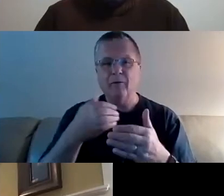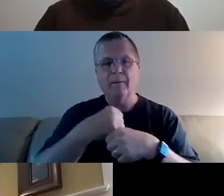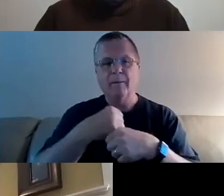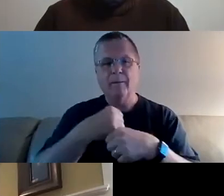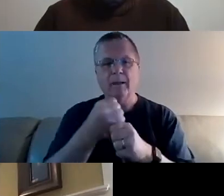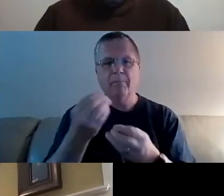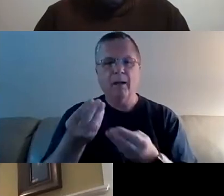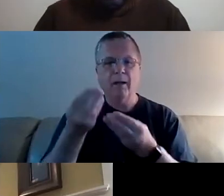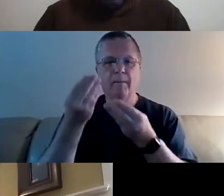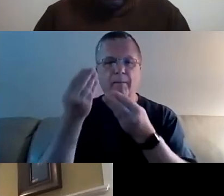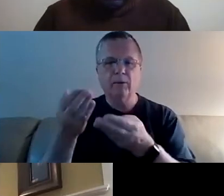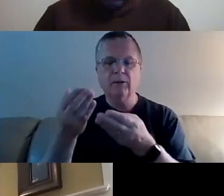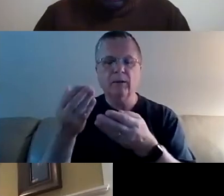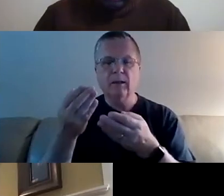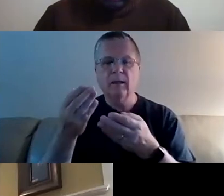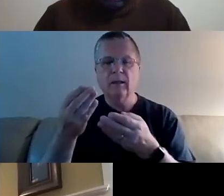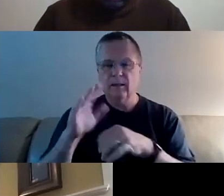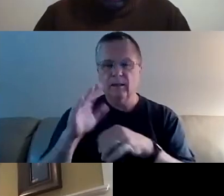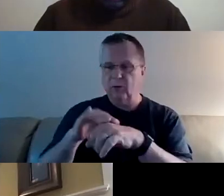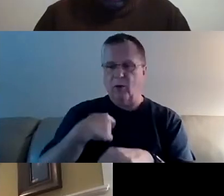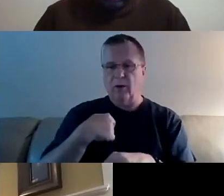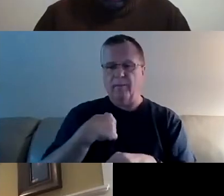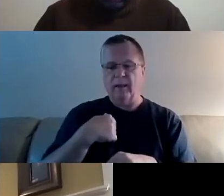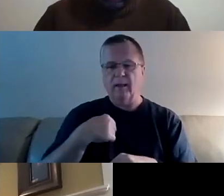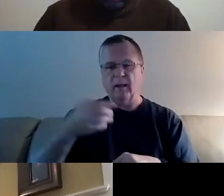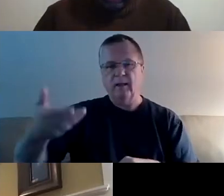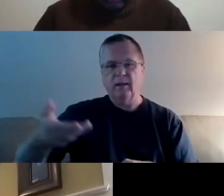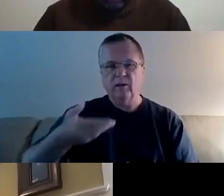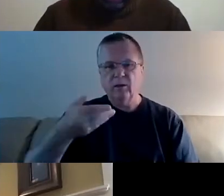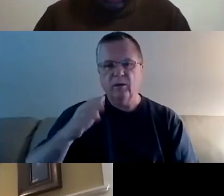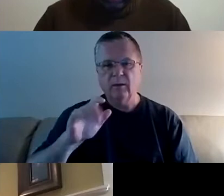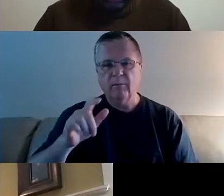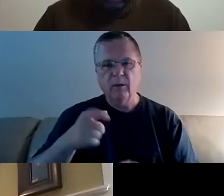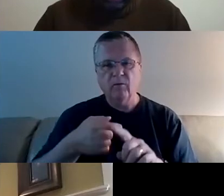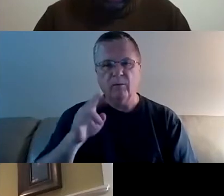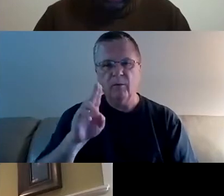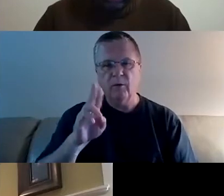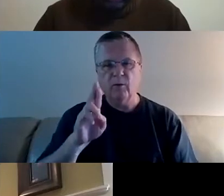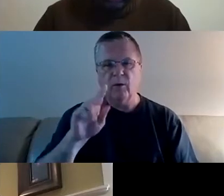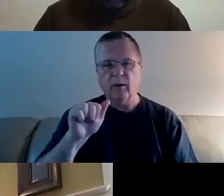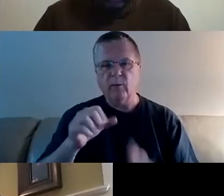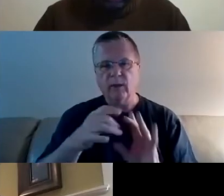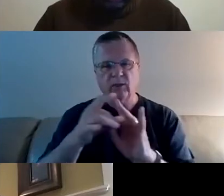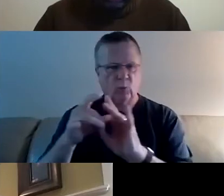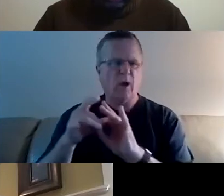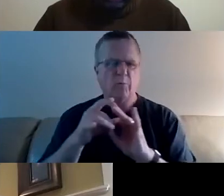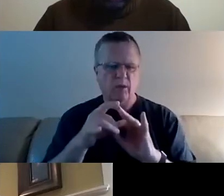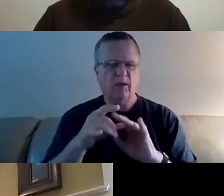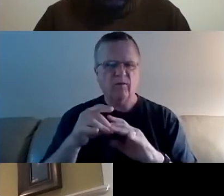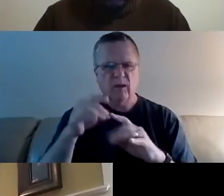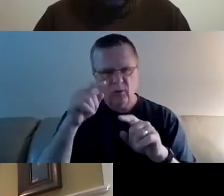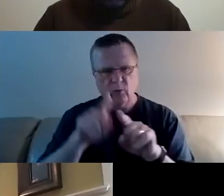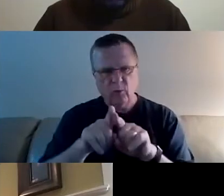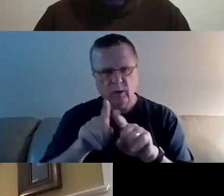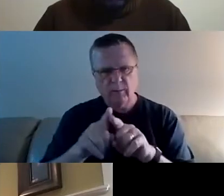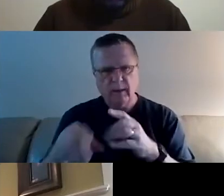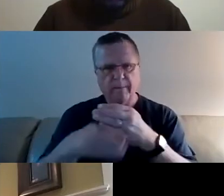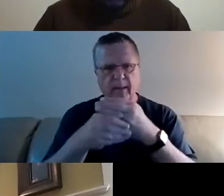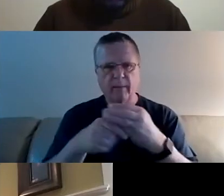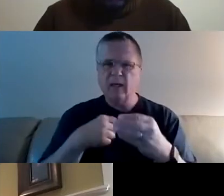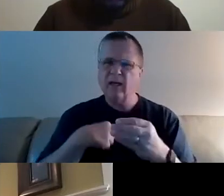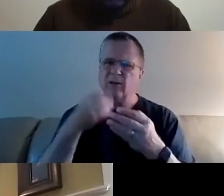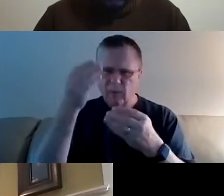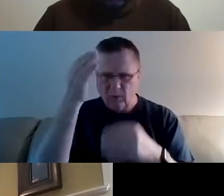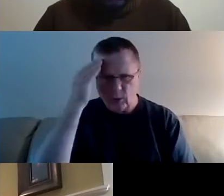you called on me, that I've introduced the bill from the URA with the cooperative agreement amendment. And I just wanted to acknowledge